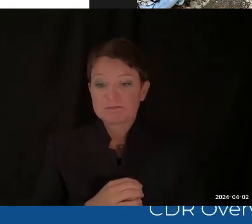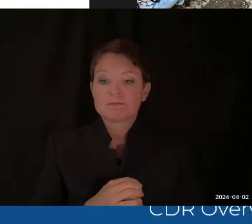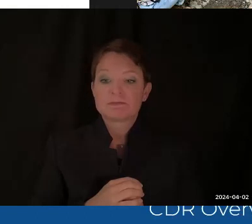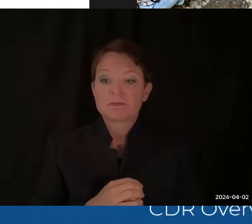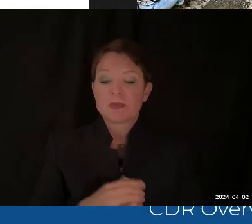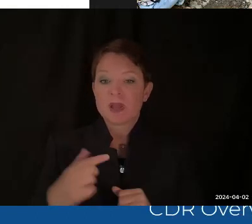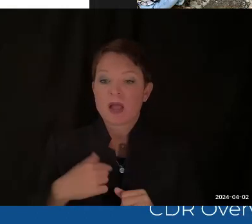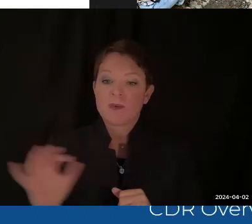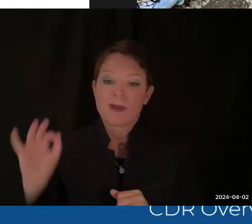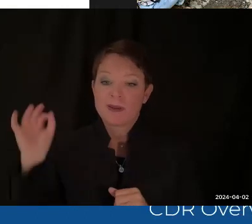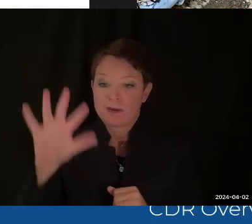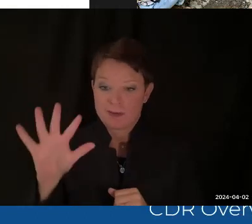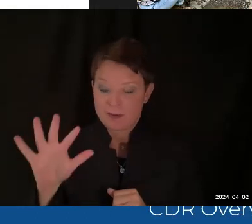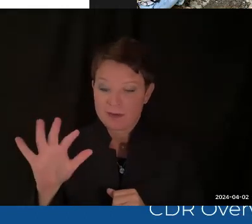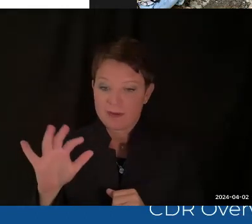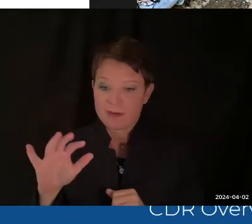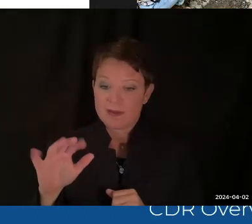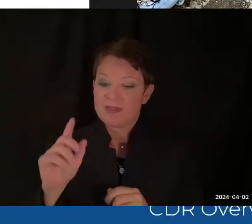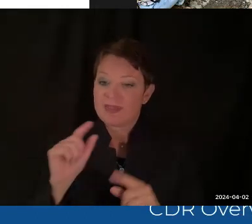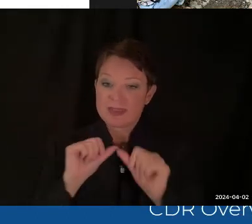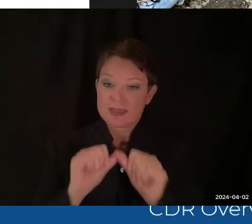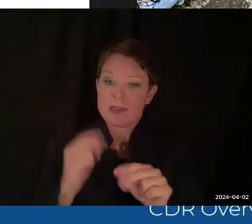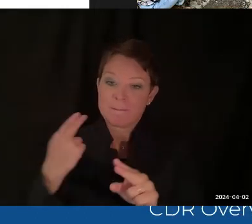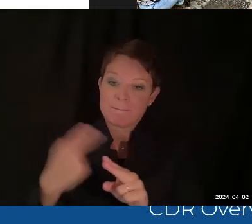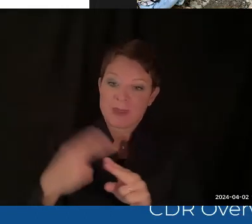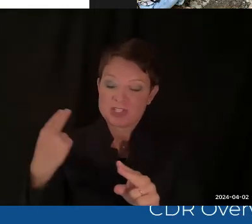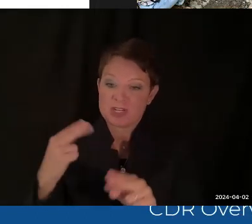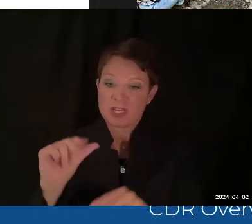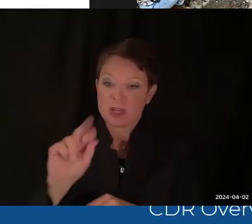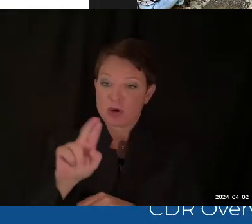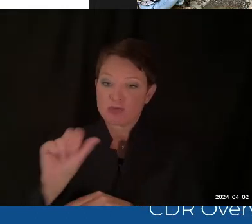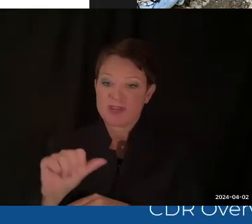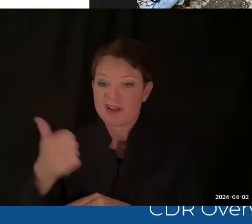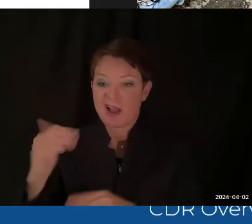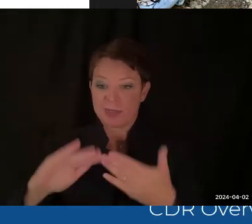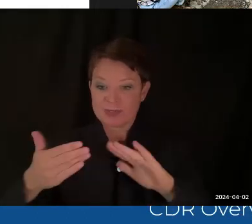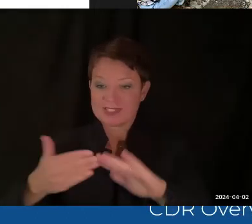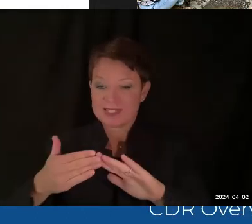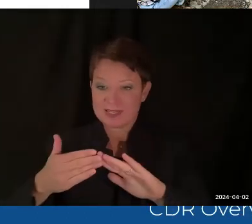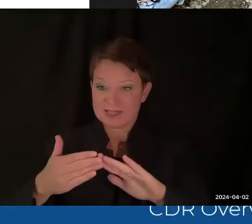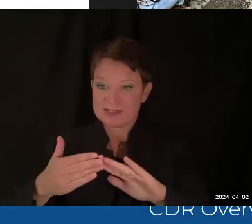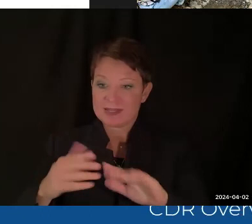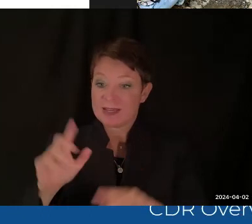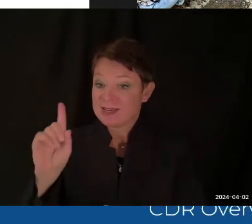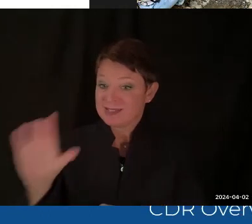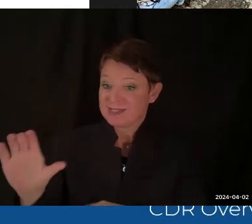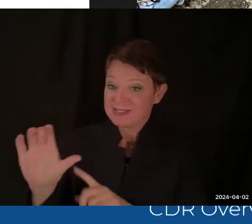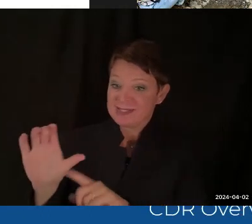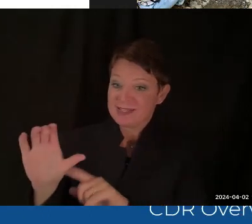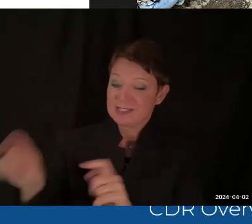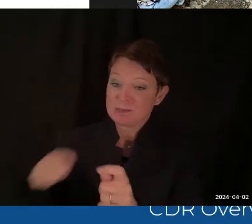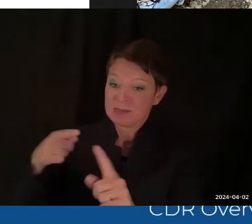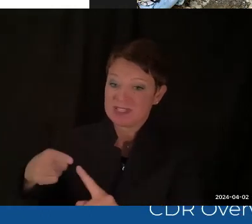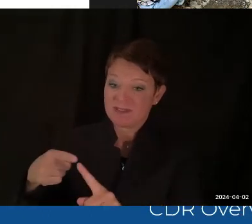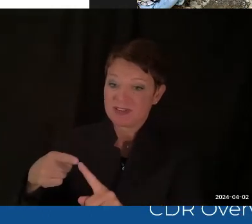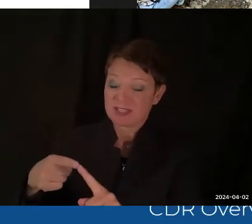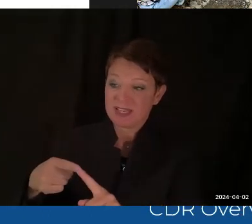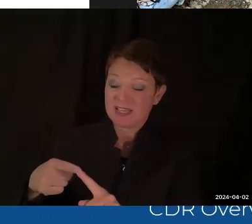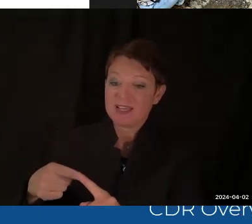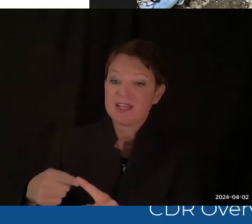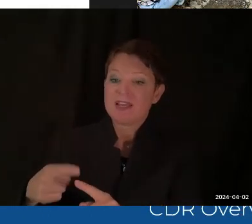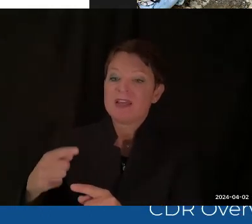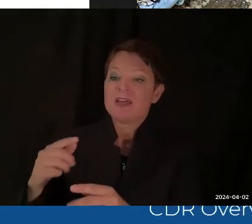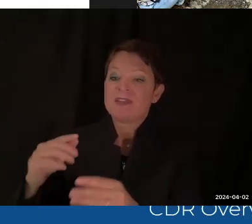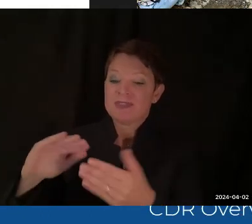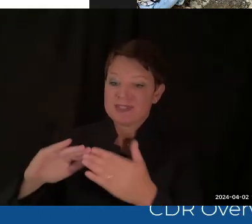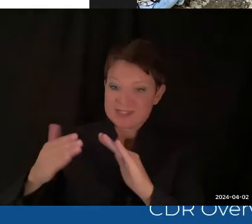I just want to quickly mention, like, they keep mentioning arenas in other cities. It's in the case of DC, especially, it's at the cost of the city to keep